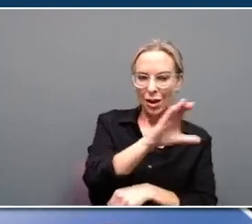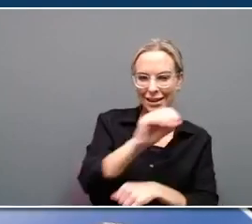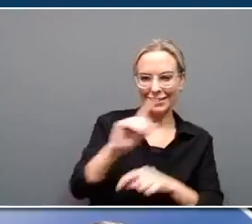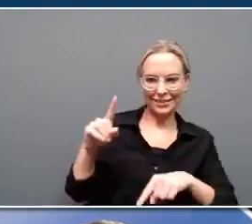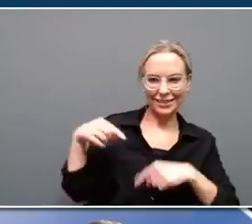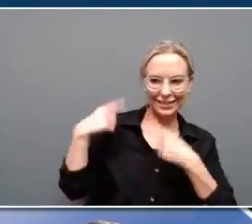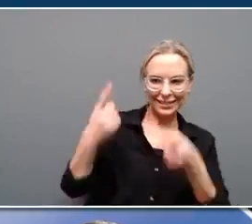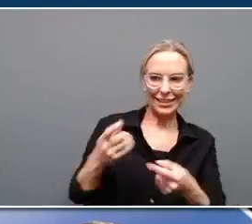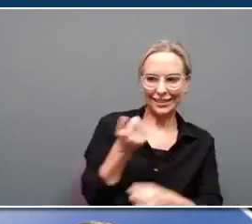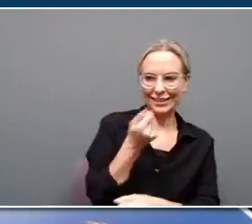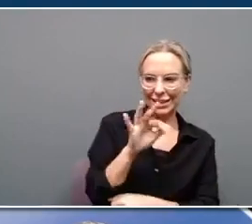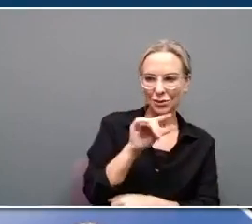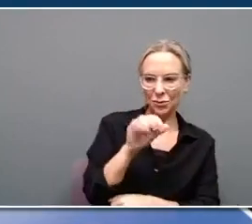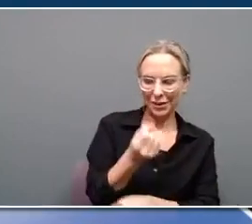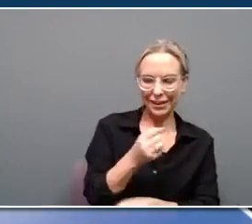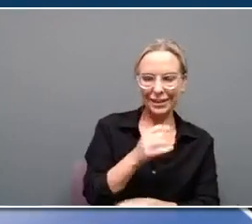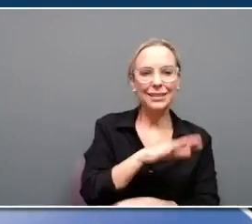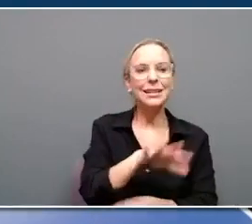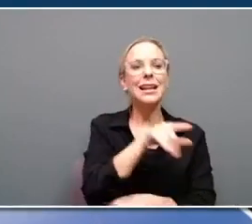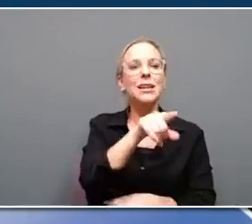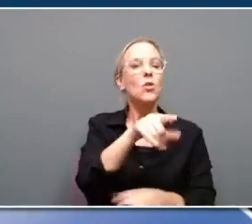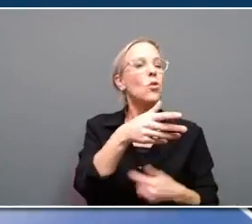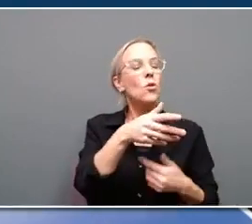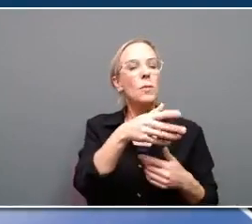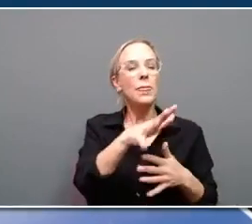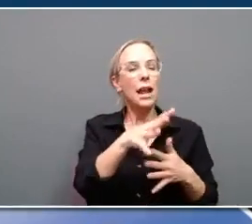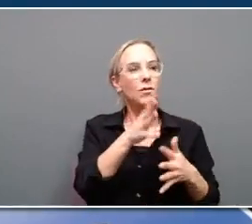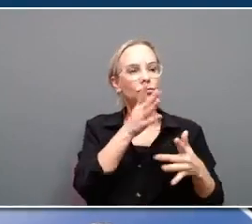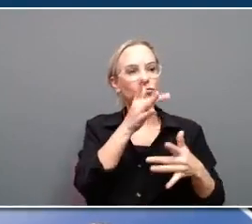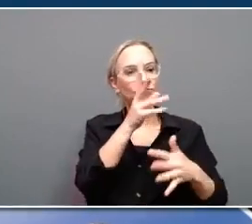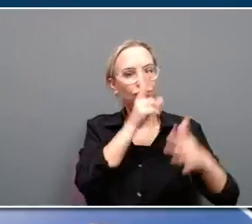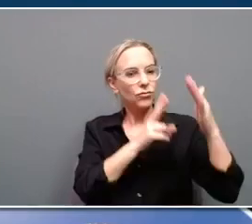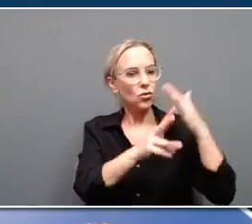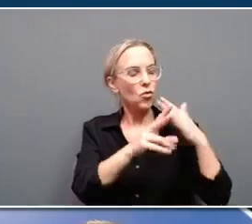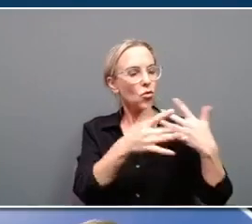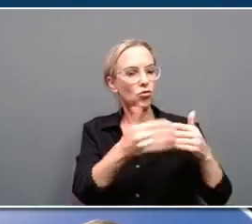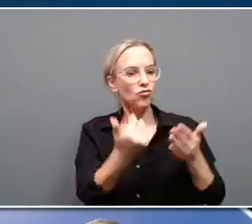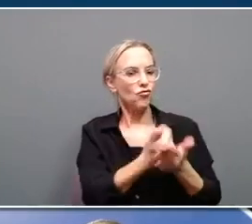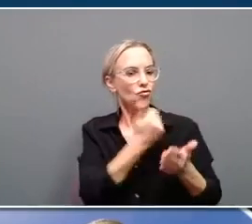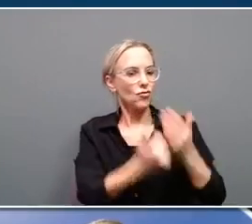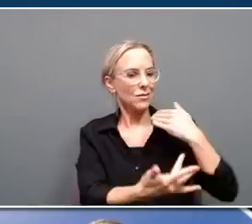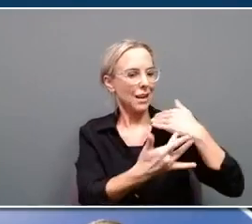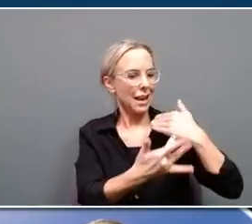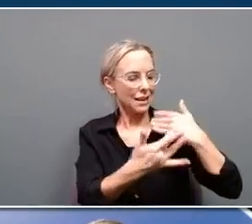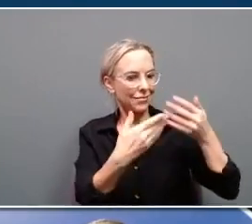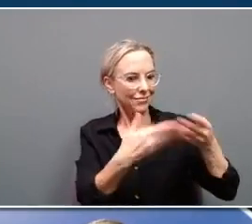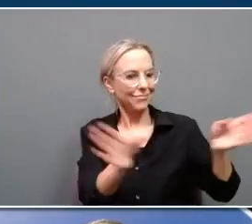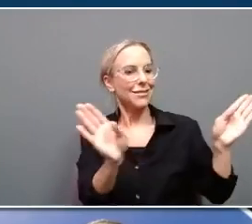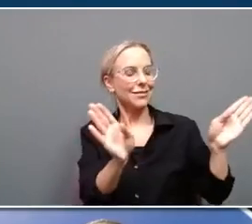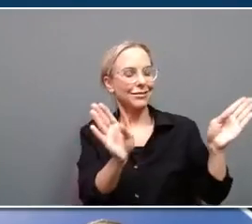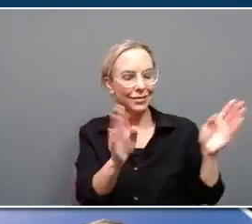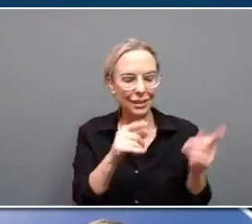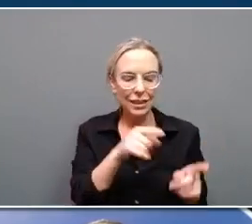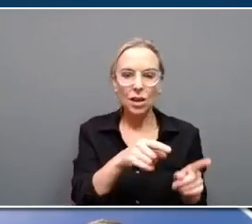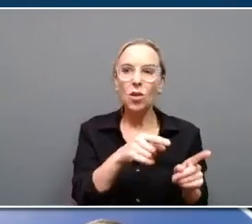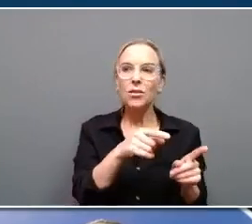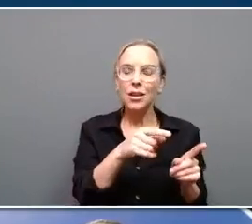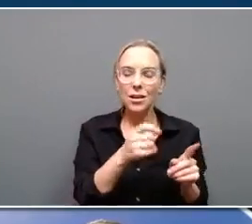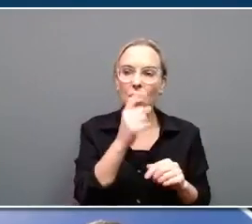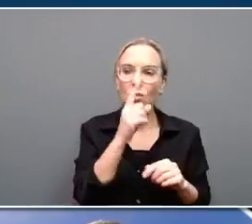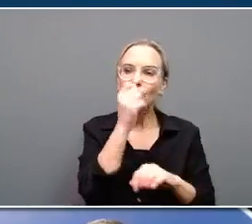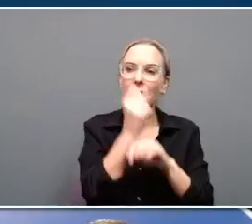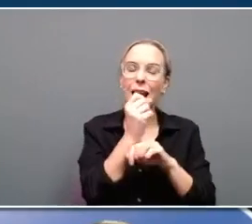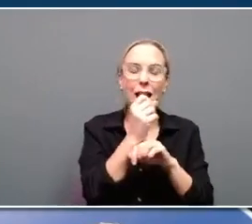new state-of-the-art distillery in Beaver Dam. This grand opening, which was exciting, I was at the groundbreaking for this. These